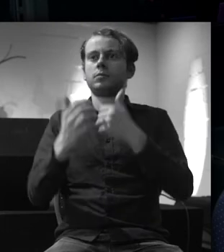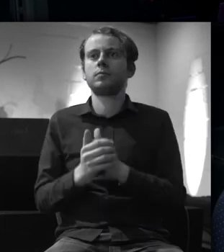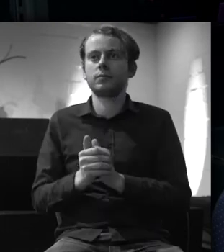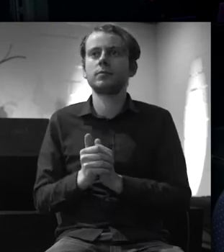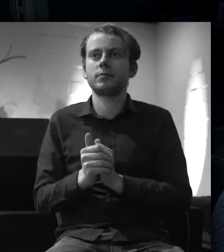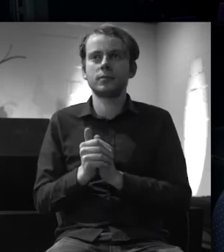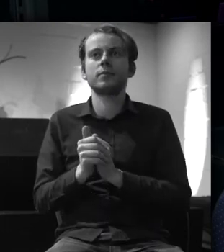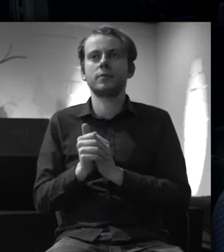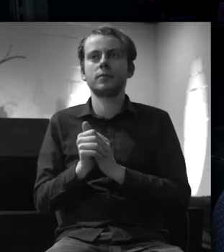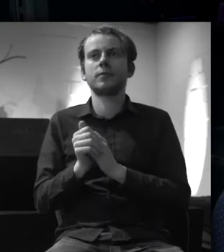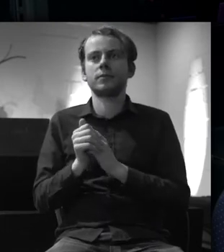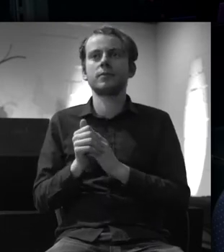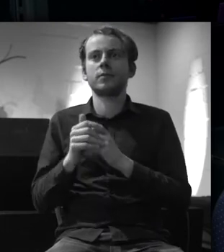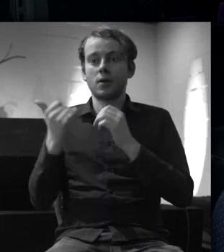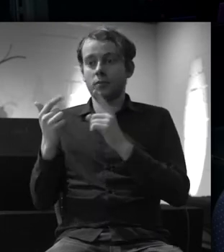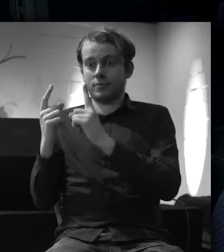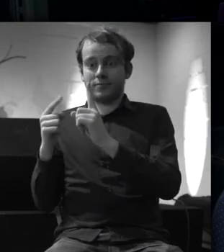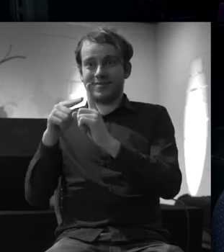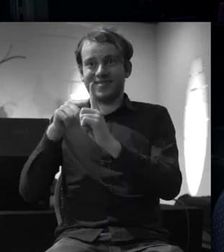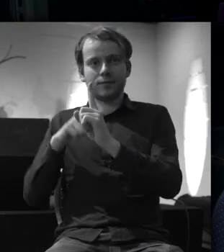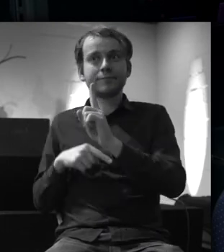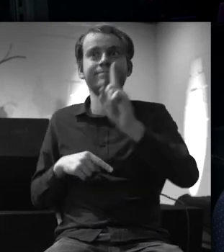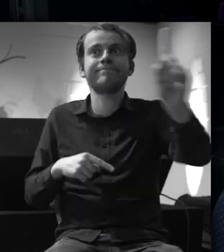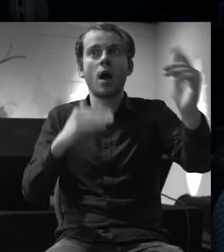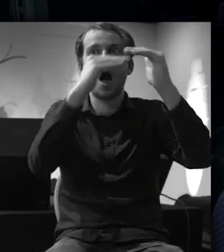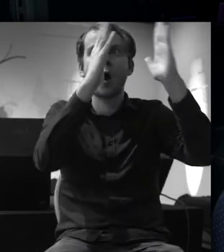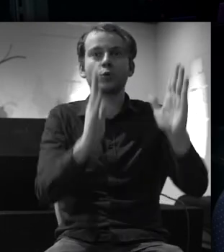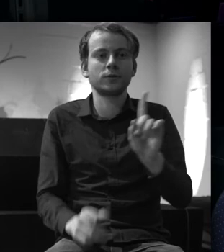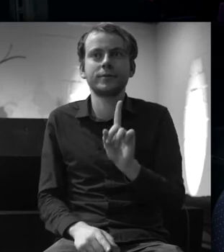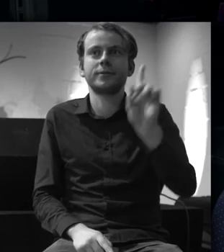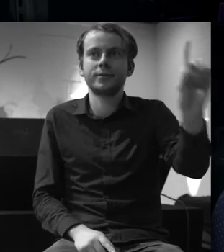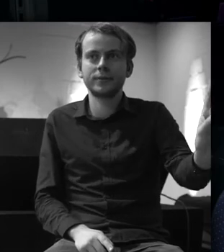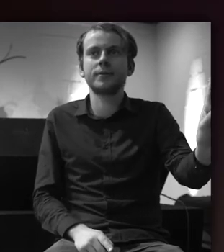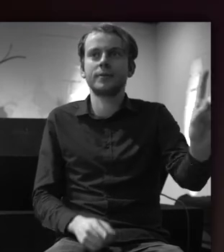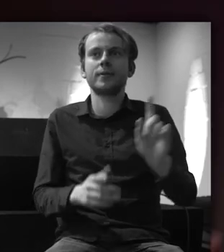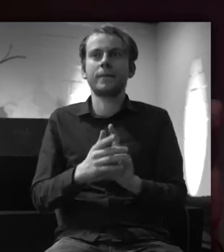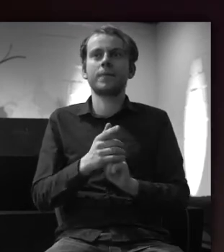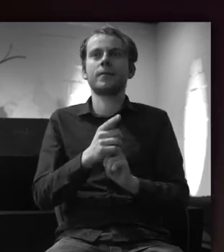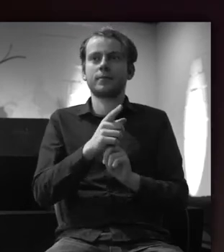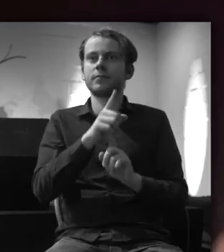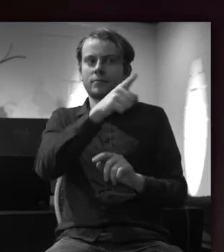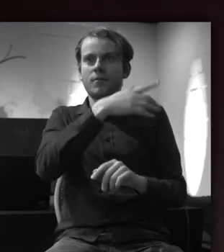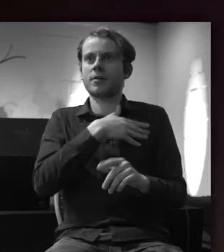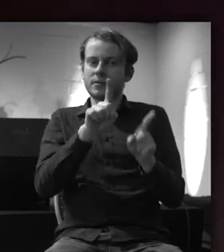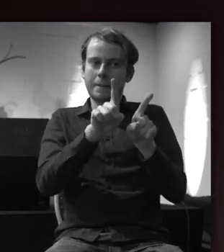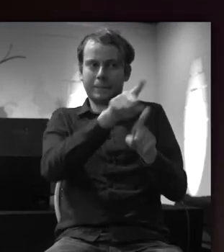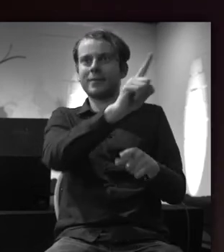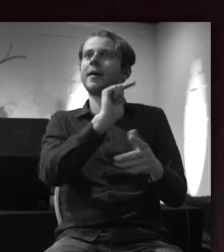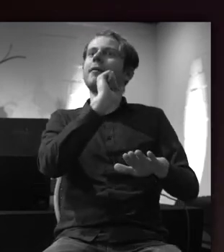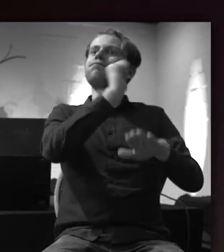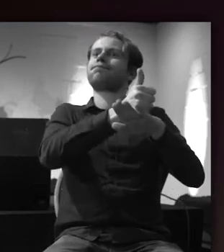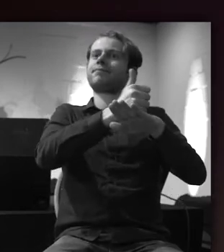Aswan with the intention of starting his own business, which is selling and supplies of sound tools and sound